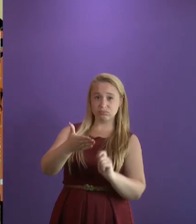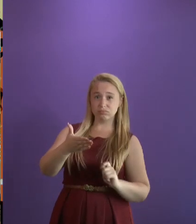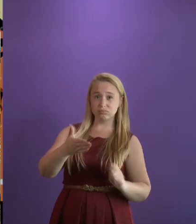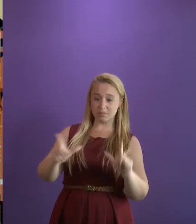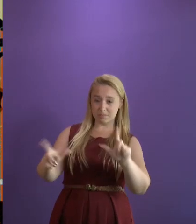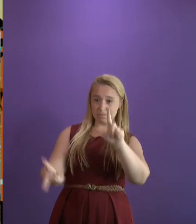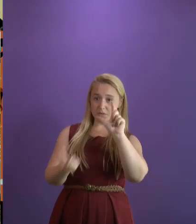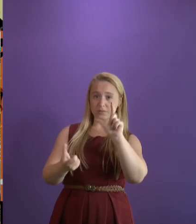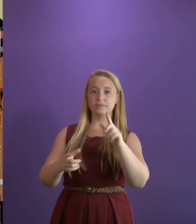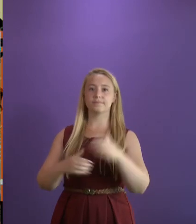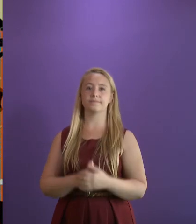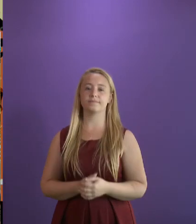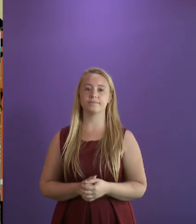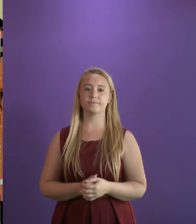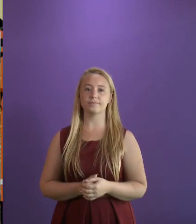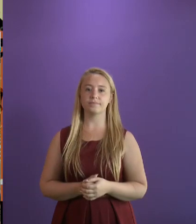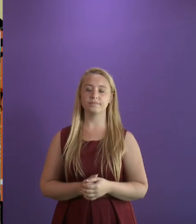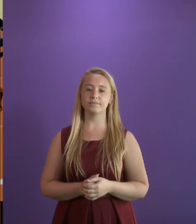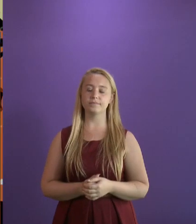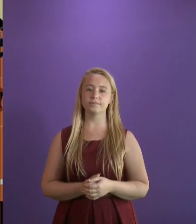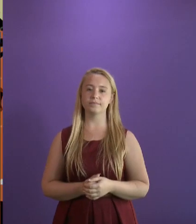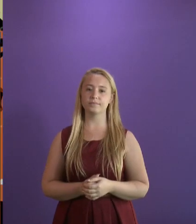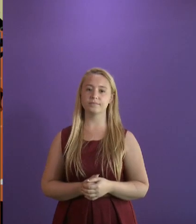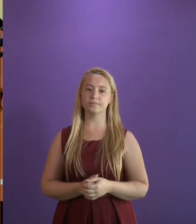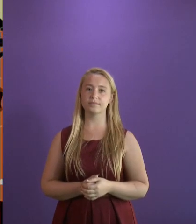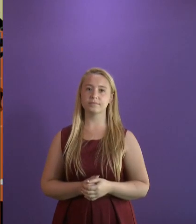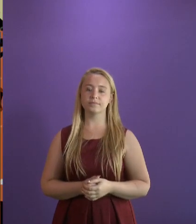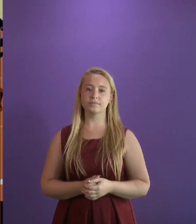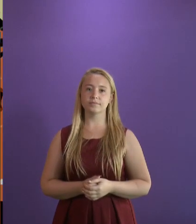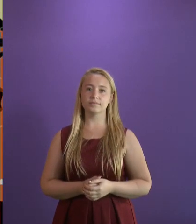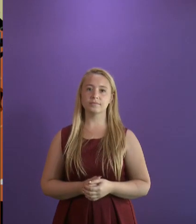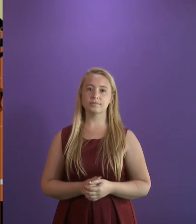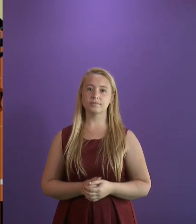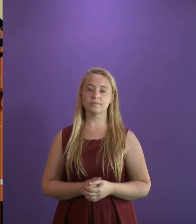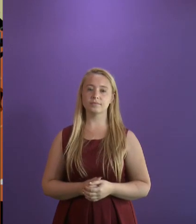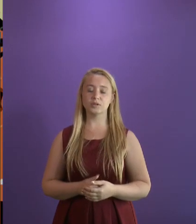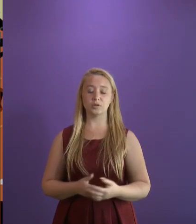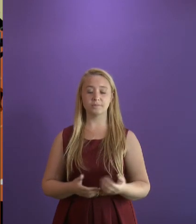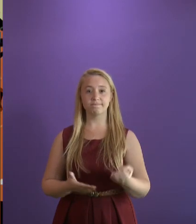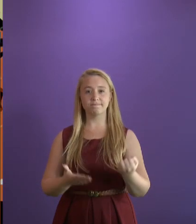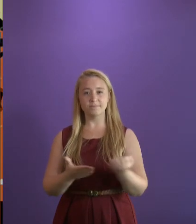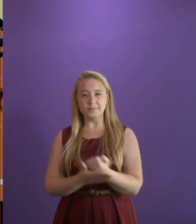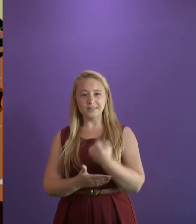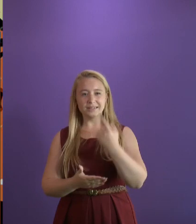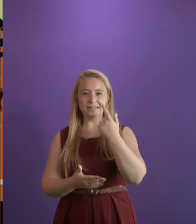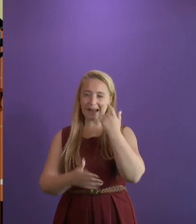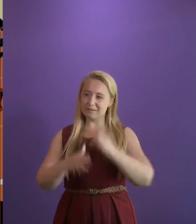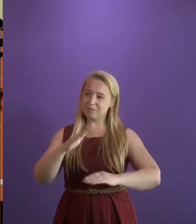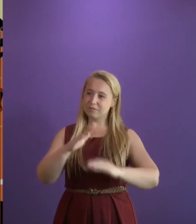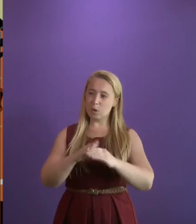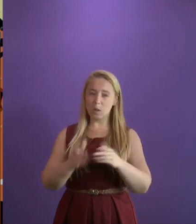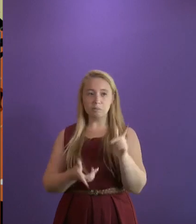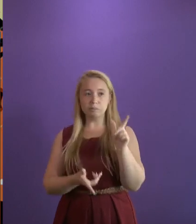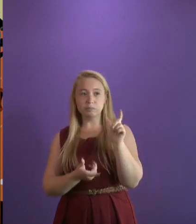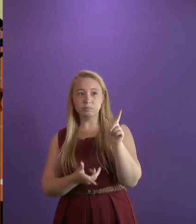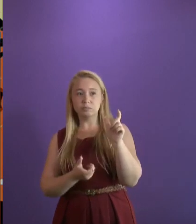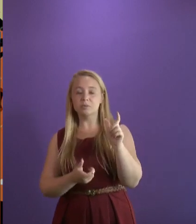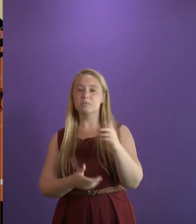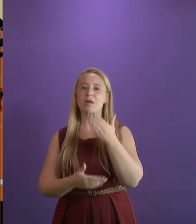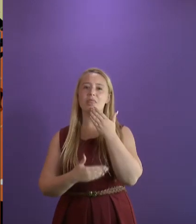session. I wasn't able to properly hear it, but I want to thank our 3